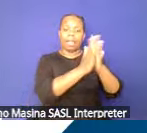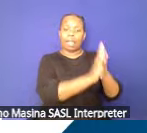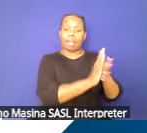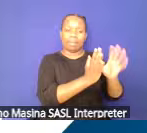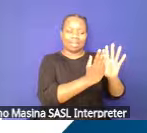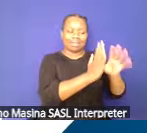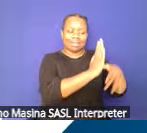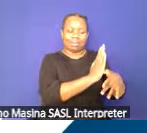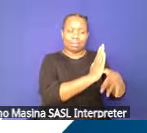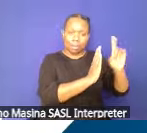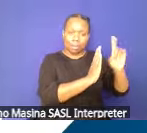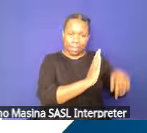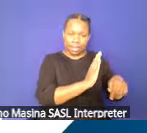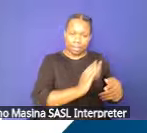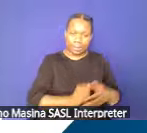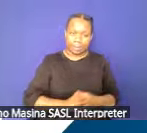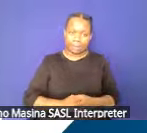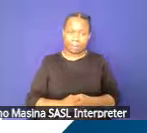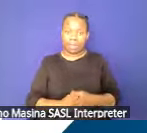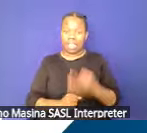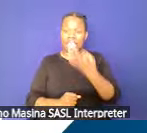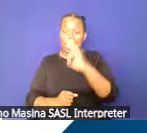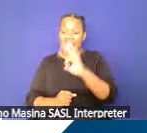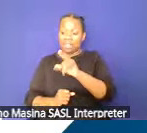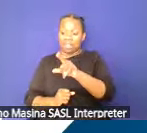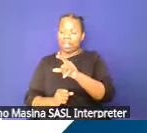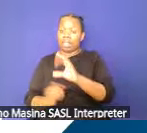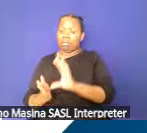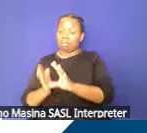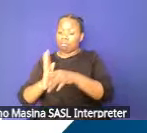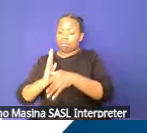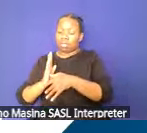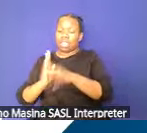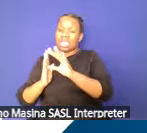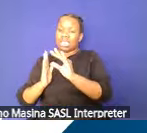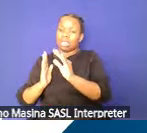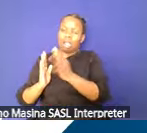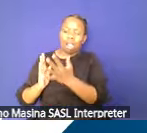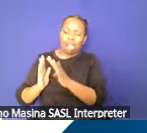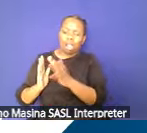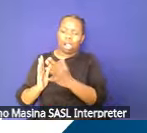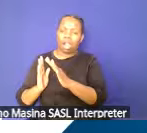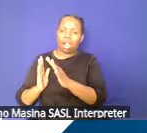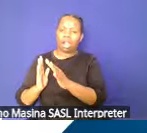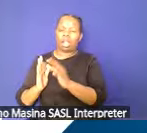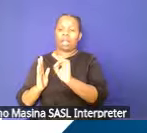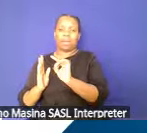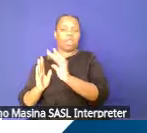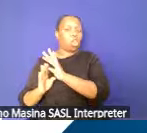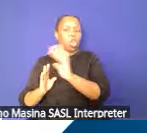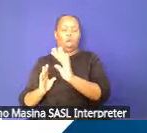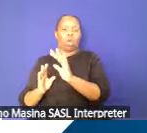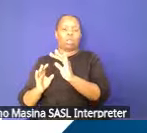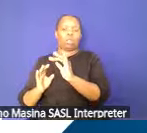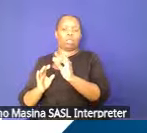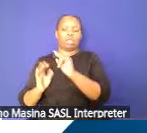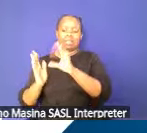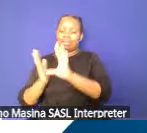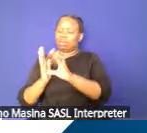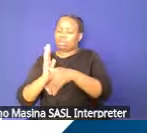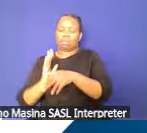disability. If the impairment is mild, then it is not a disability.